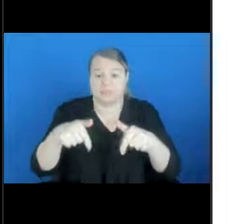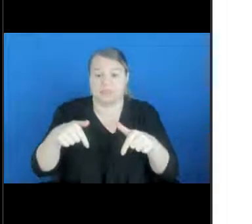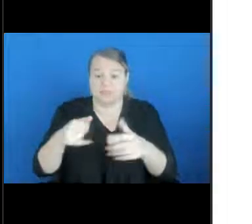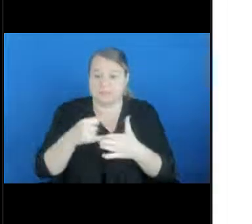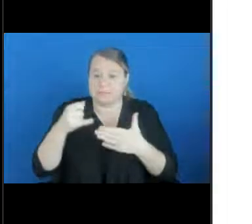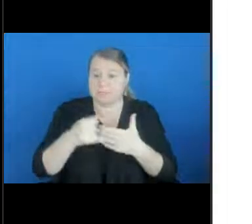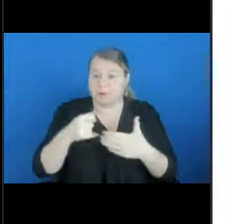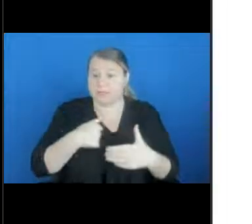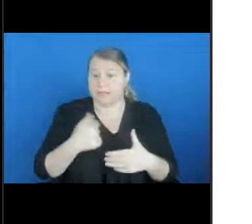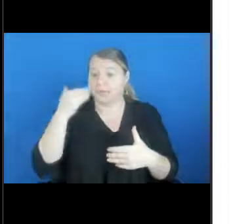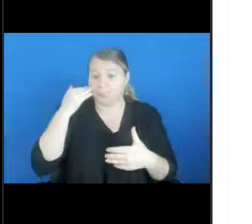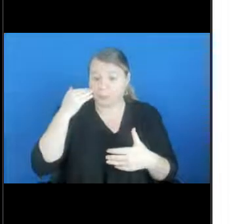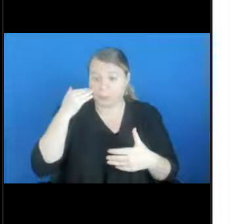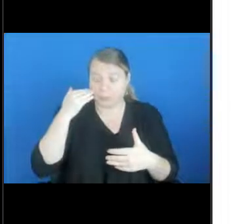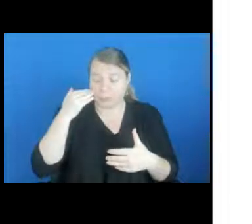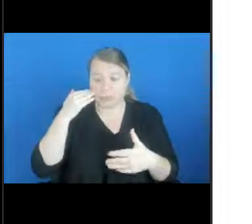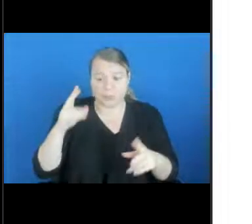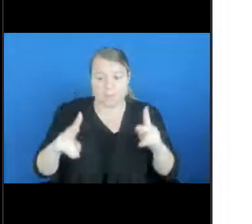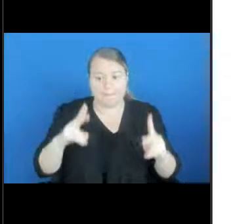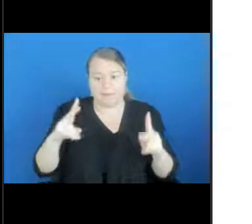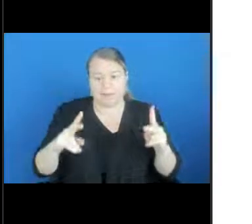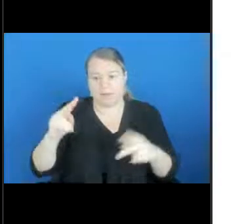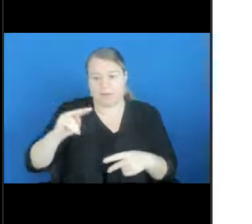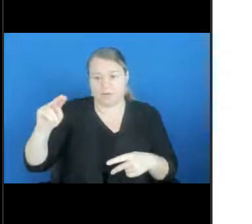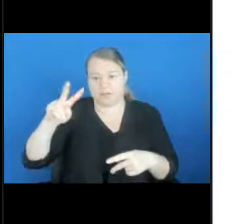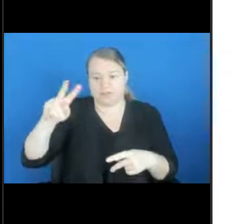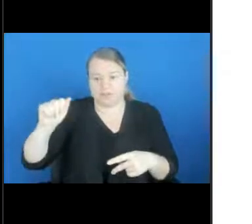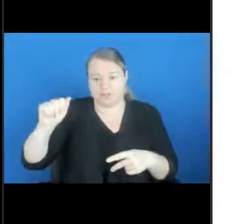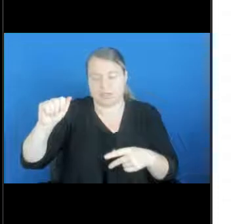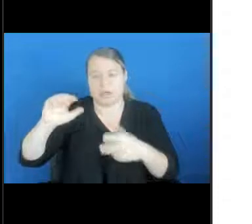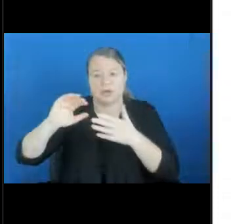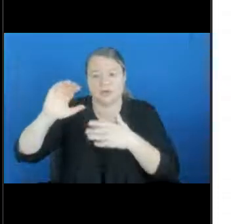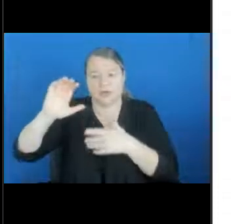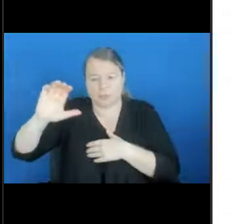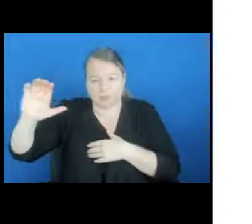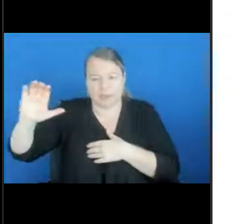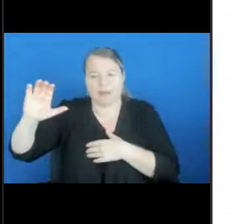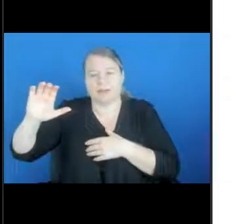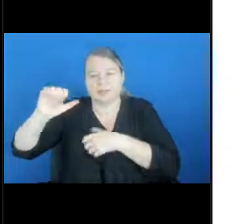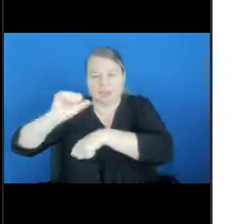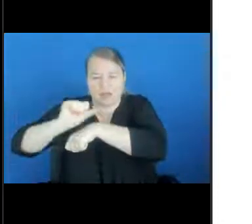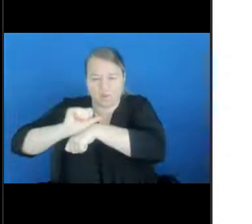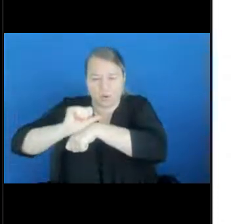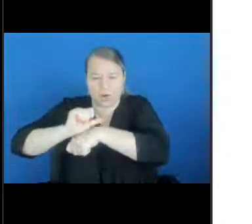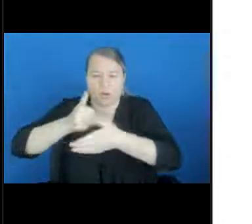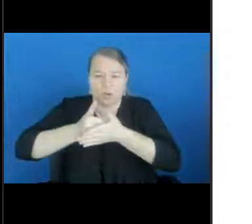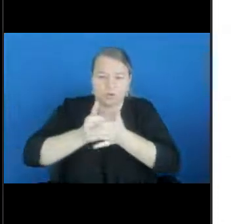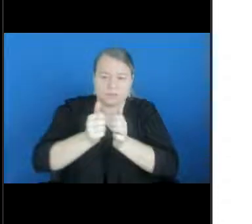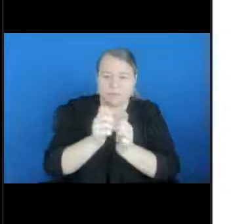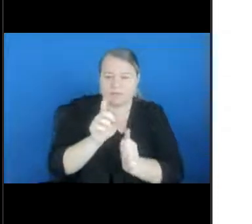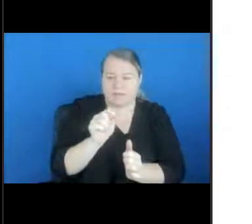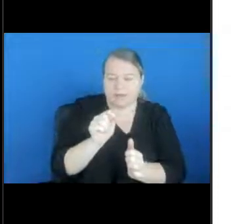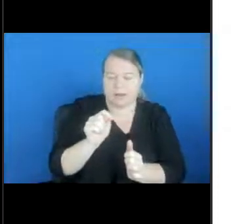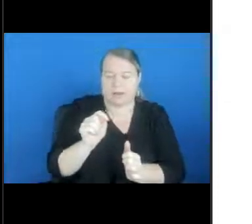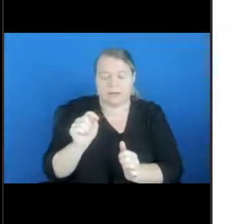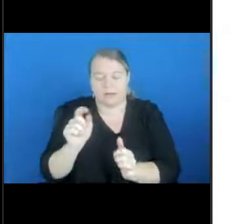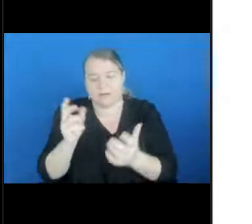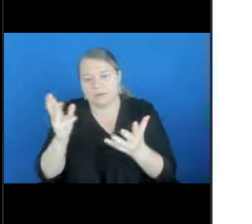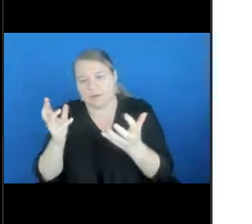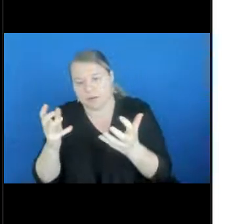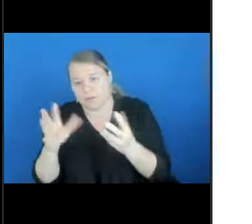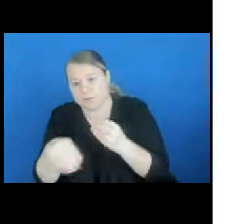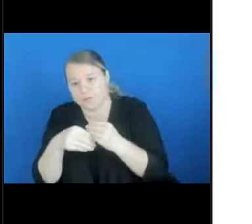know the folks at Northern Virginia Community College have worked very closely with VDOT on. I just want to say, in addition,